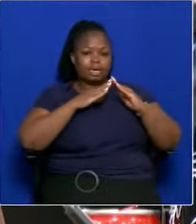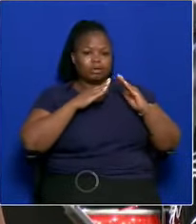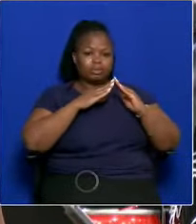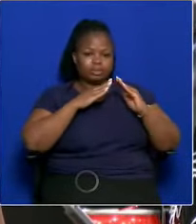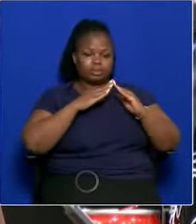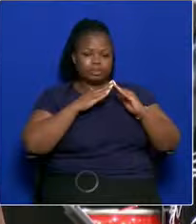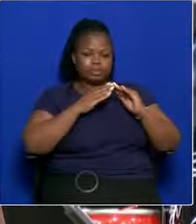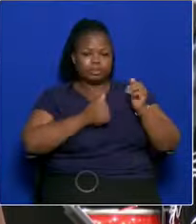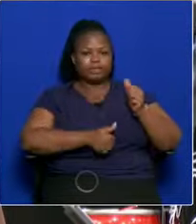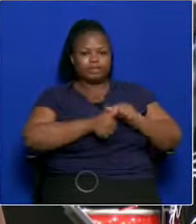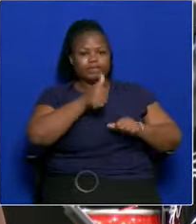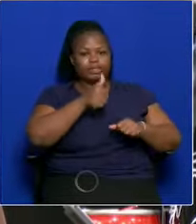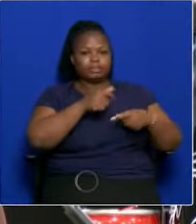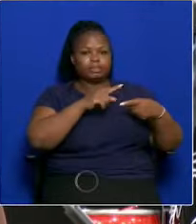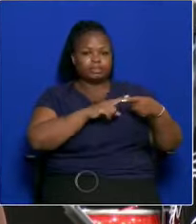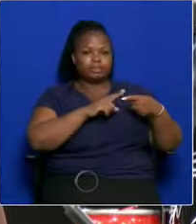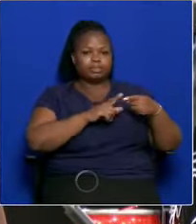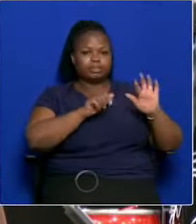6th of December.